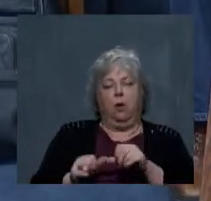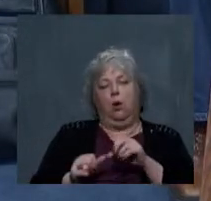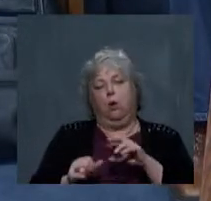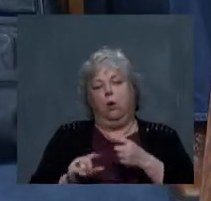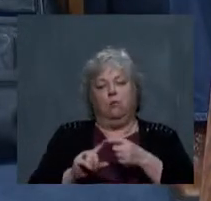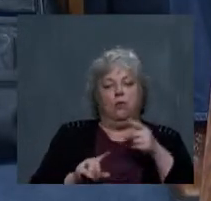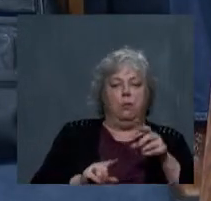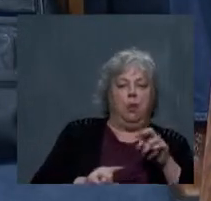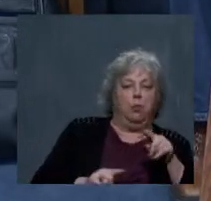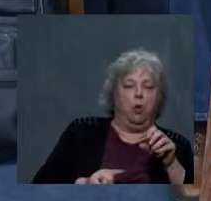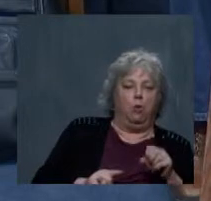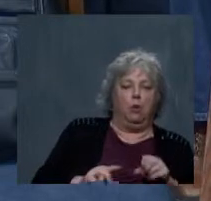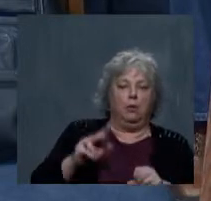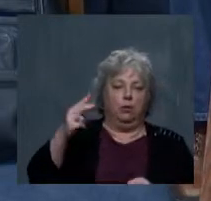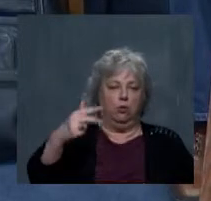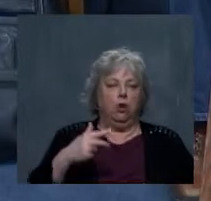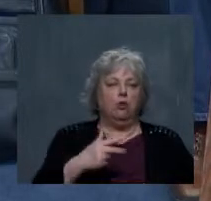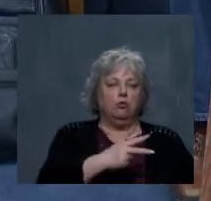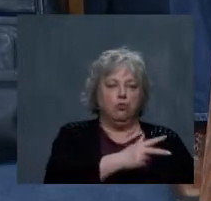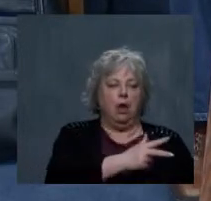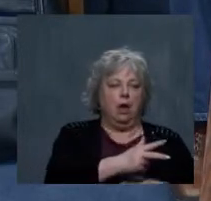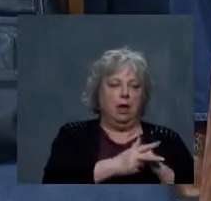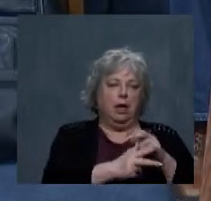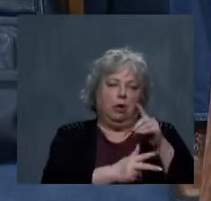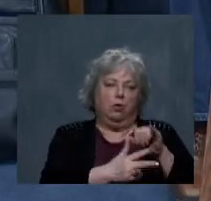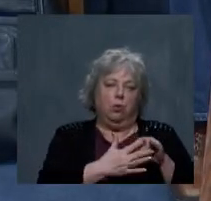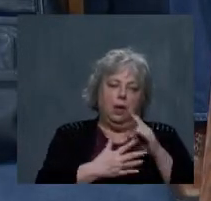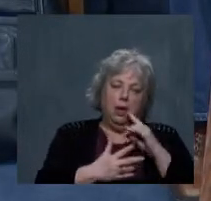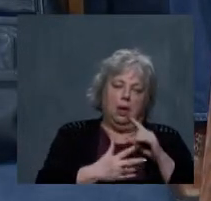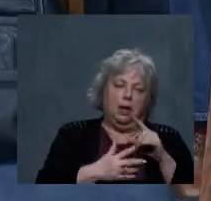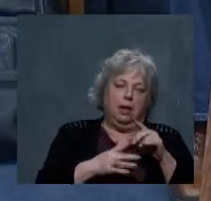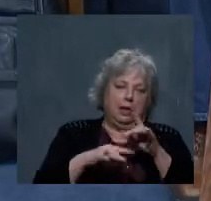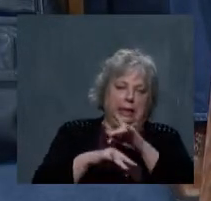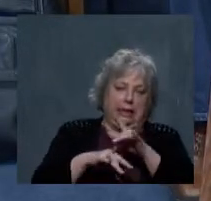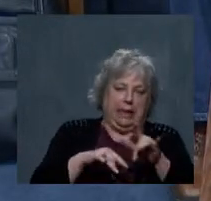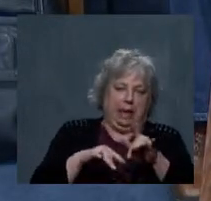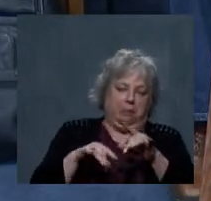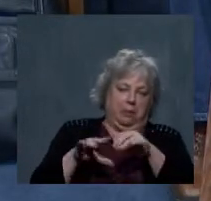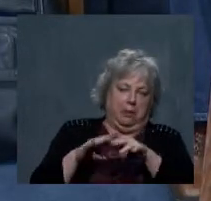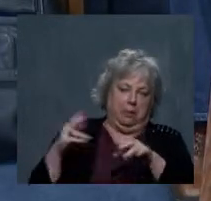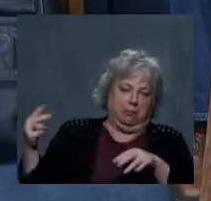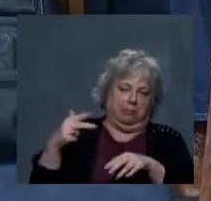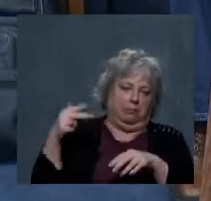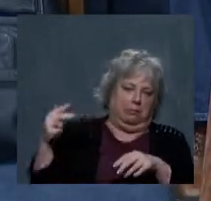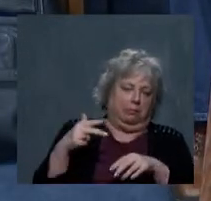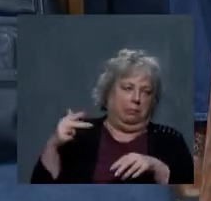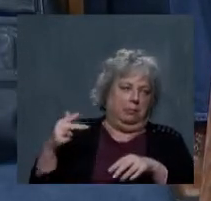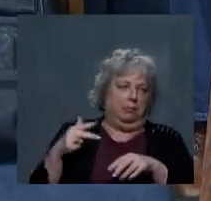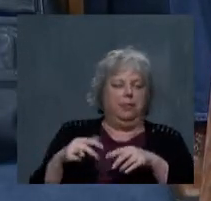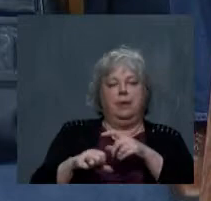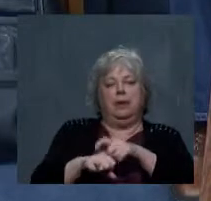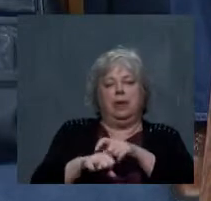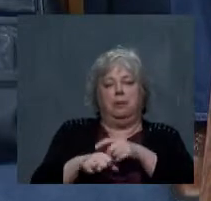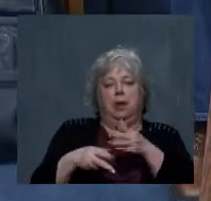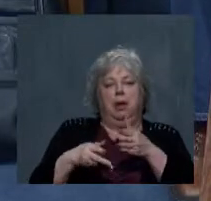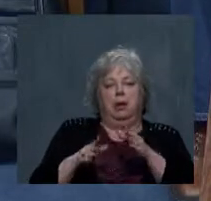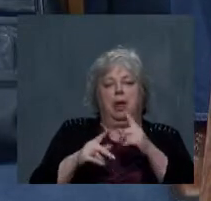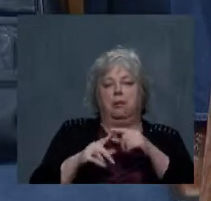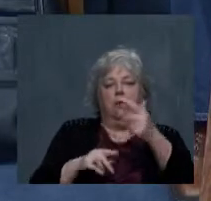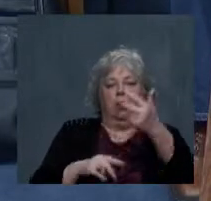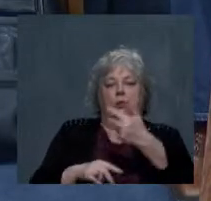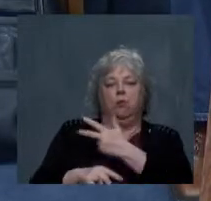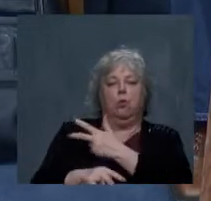area and turning right and could do so in a gap in the traffic, the timing that is allowed for the north